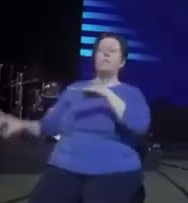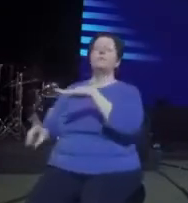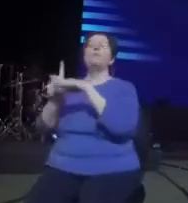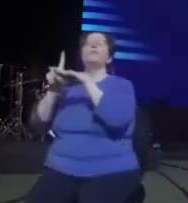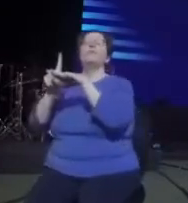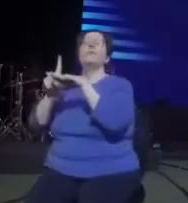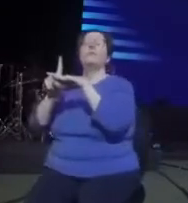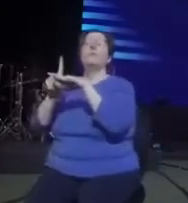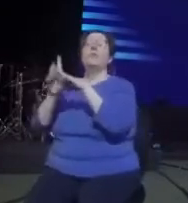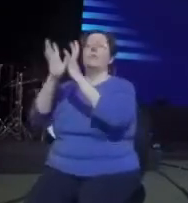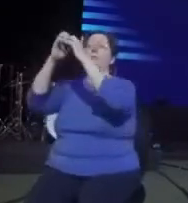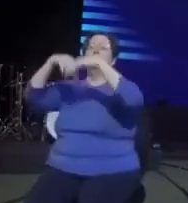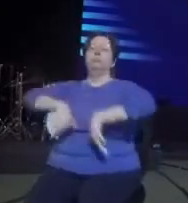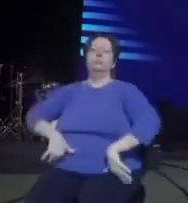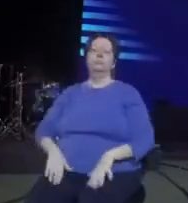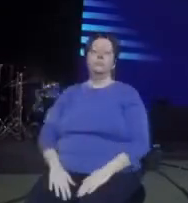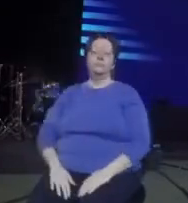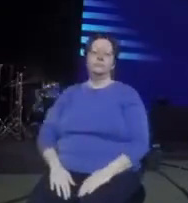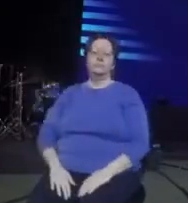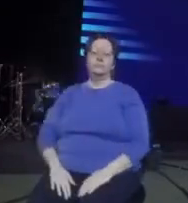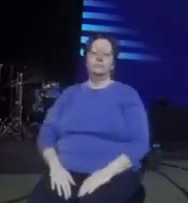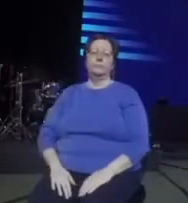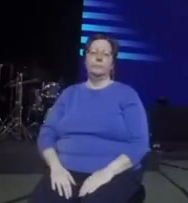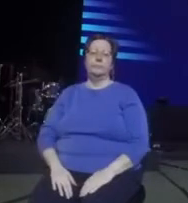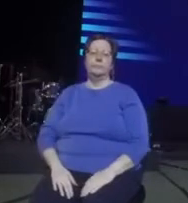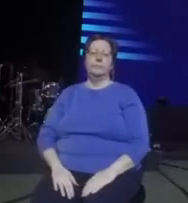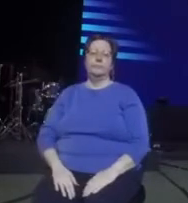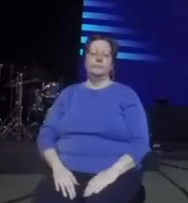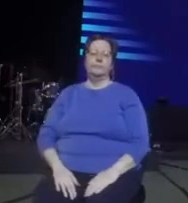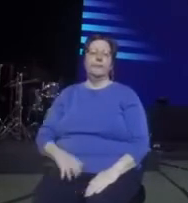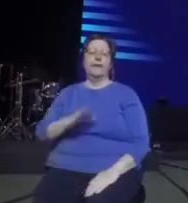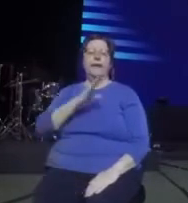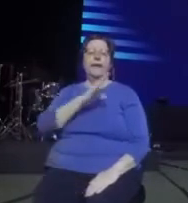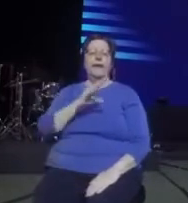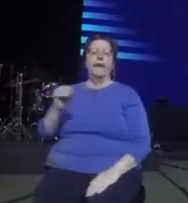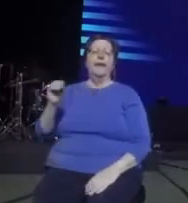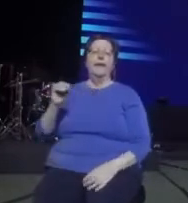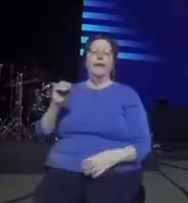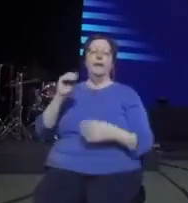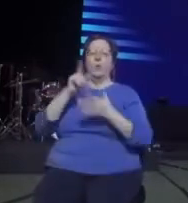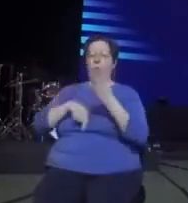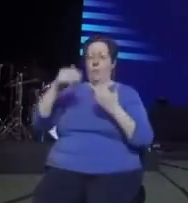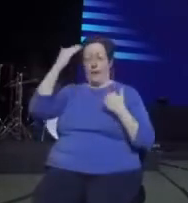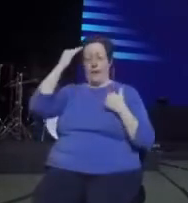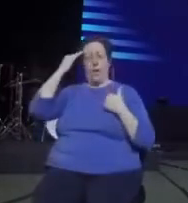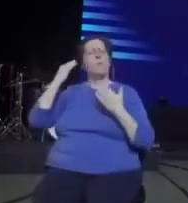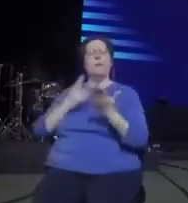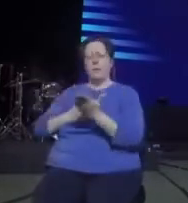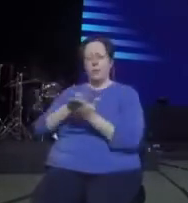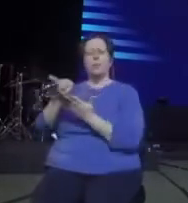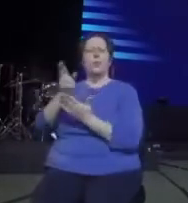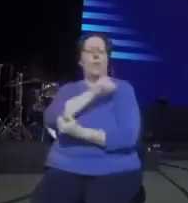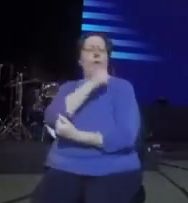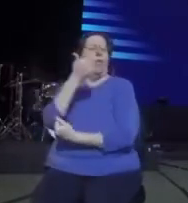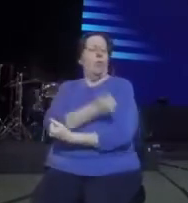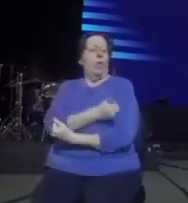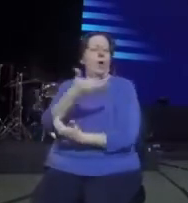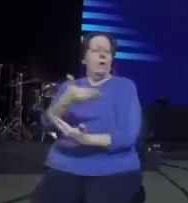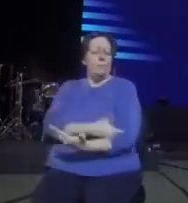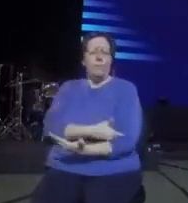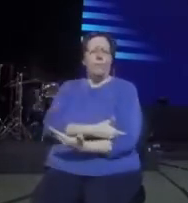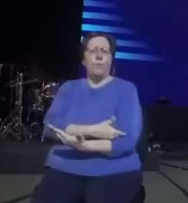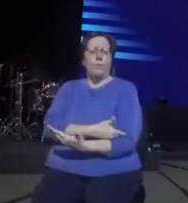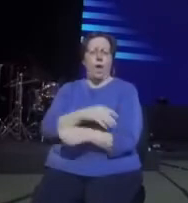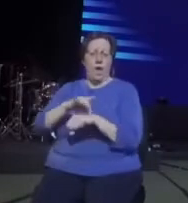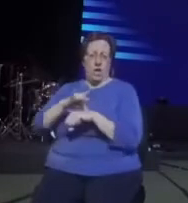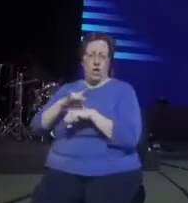up, they fell apart. And they transferred what they know to be the greatest authority that ever lived on